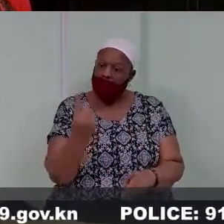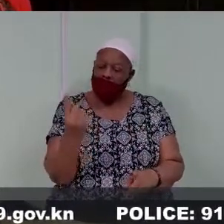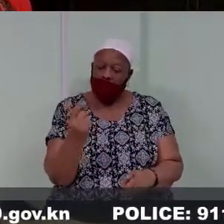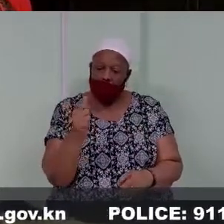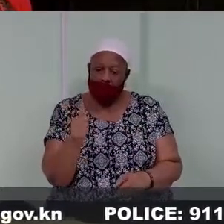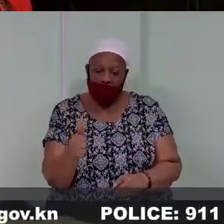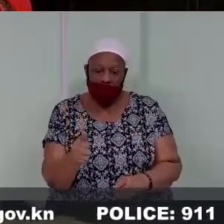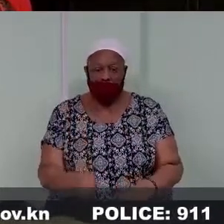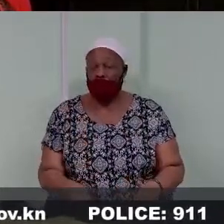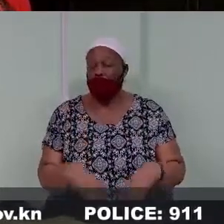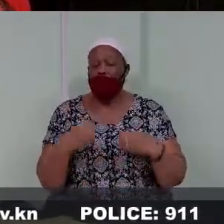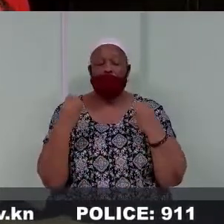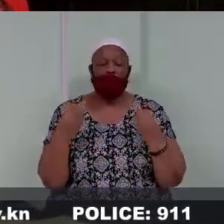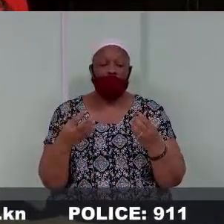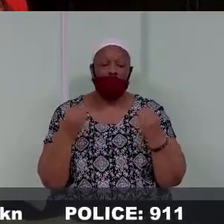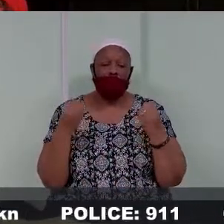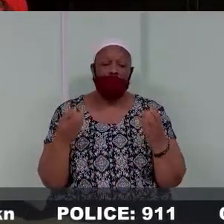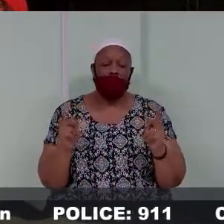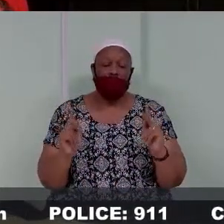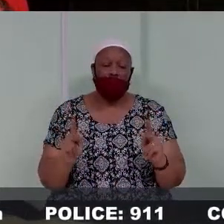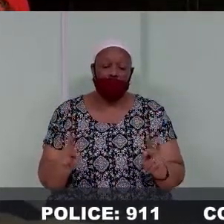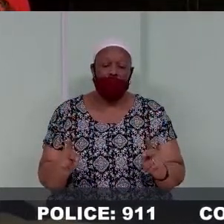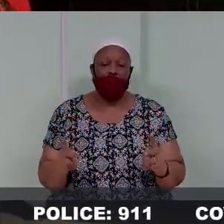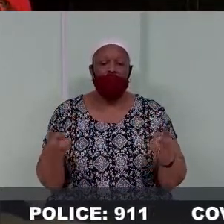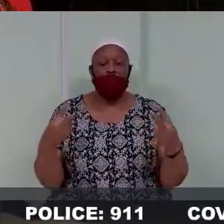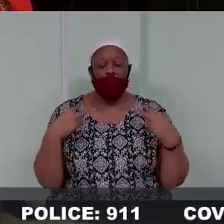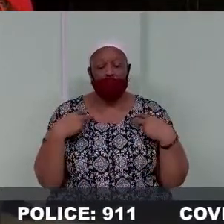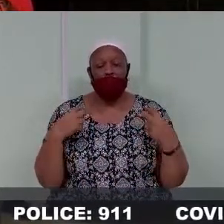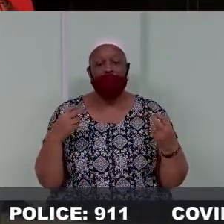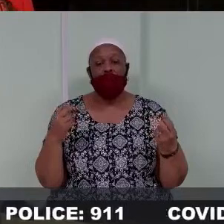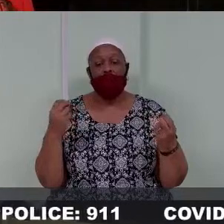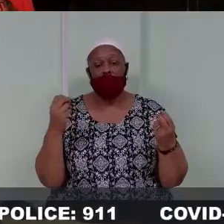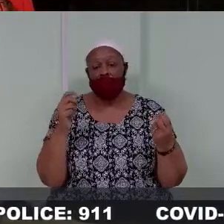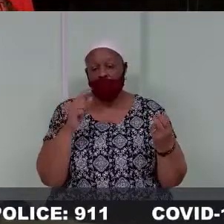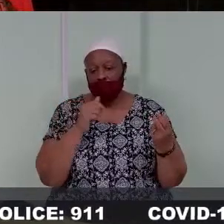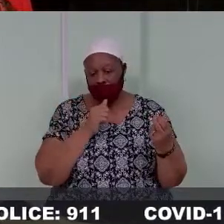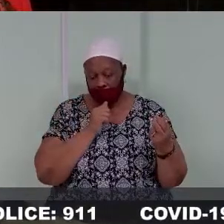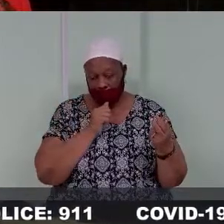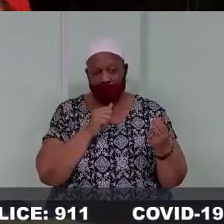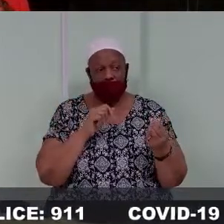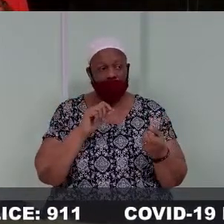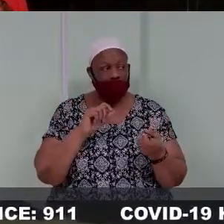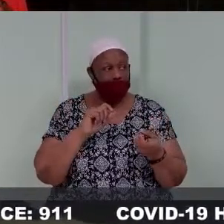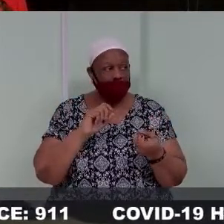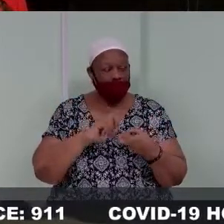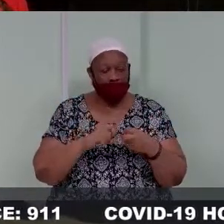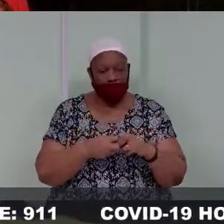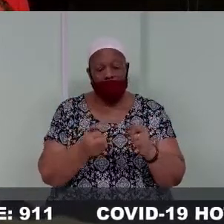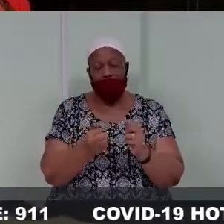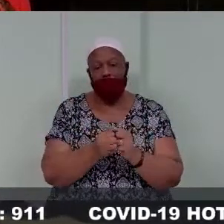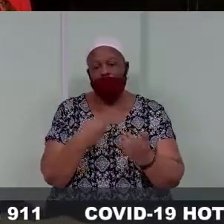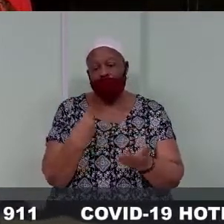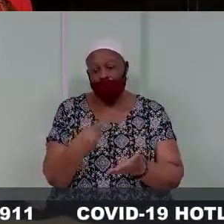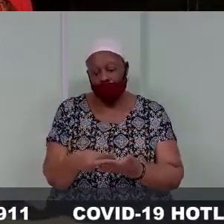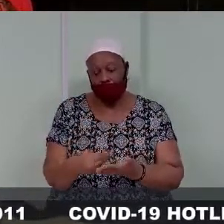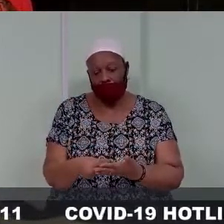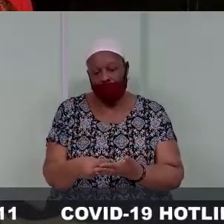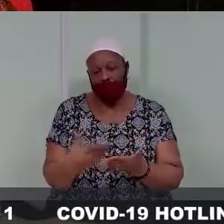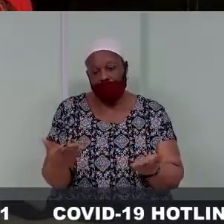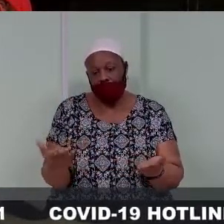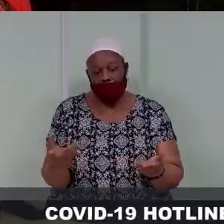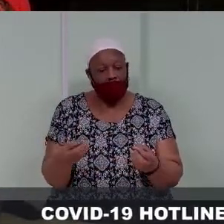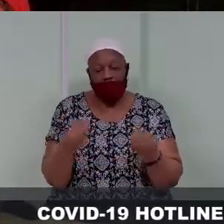everyone is having some serious issues financially, economically, all businesses. And